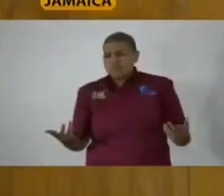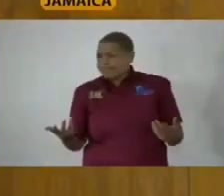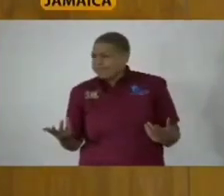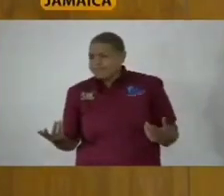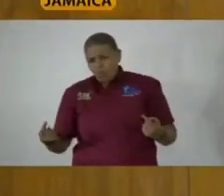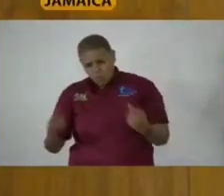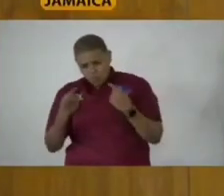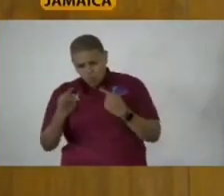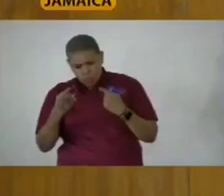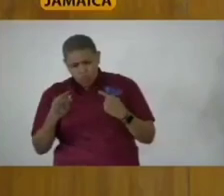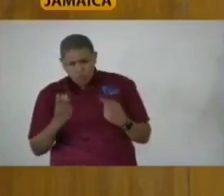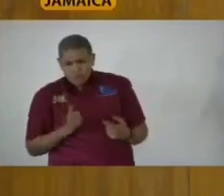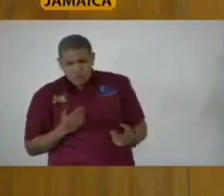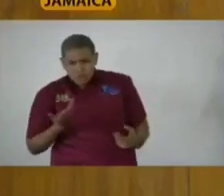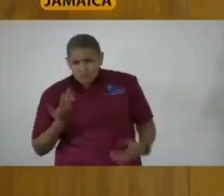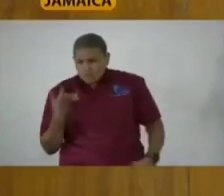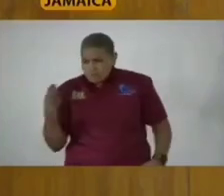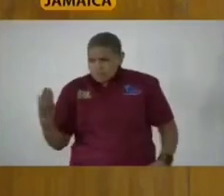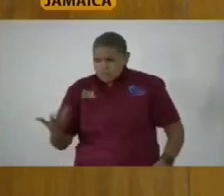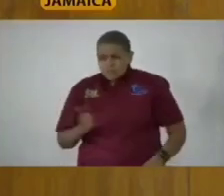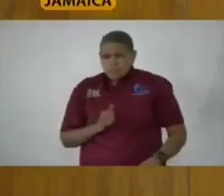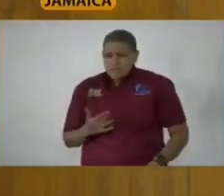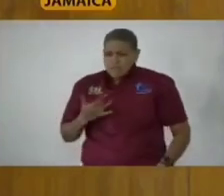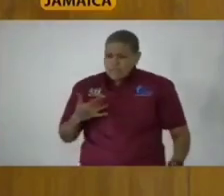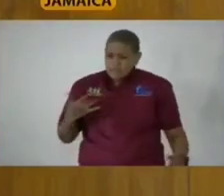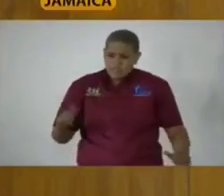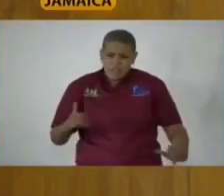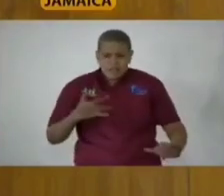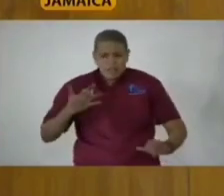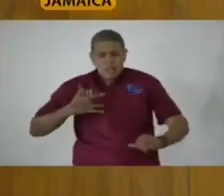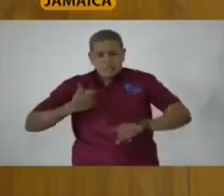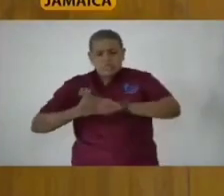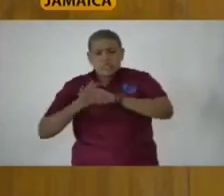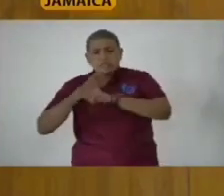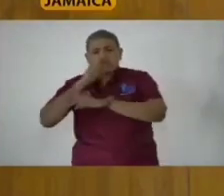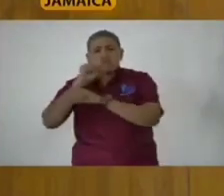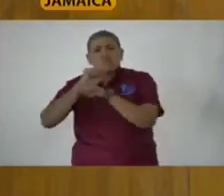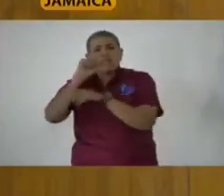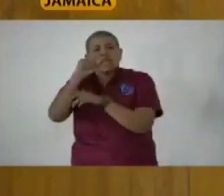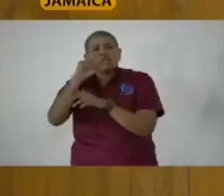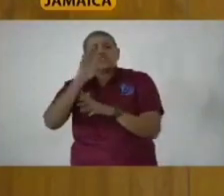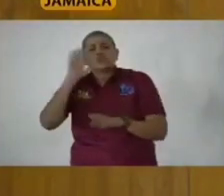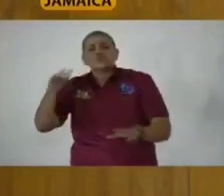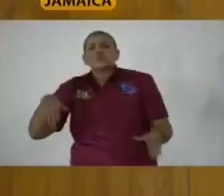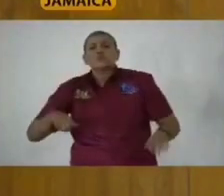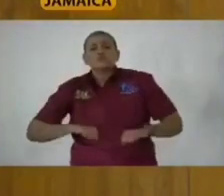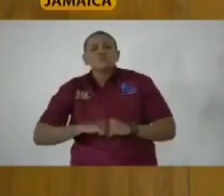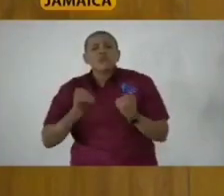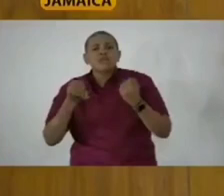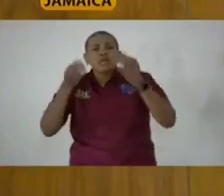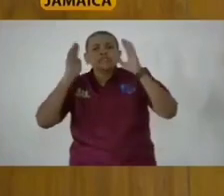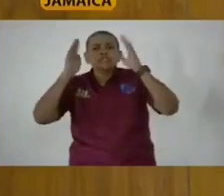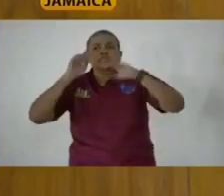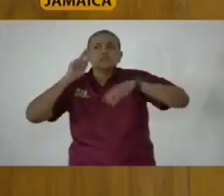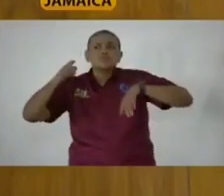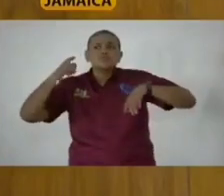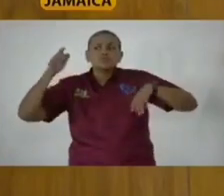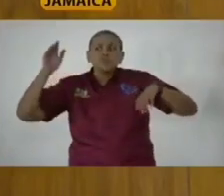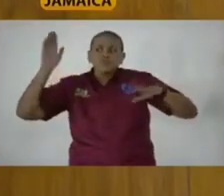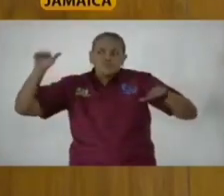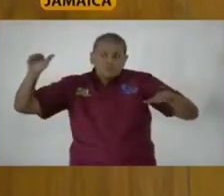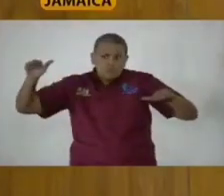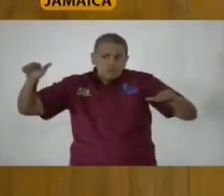terms. And I sensed that I felt, and I still feel, that it was necessary to bring to the attention of the country how